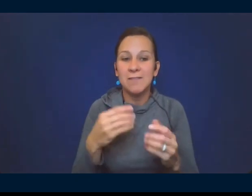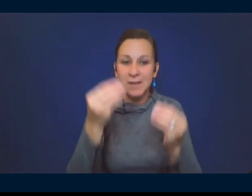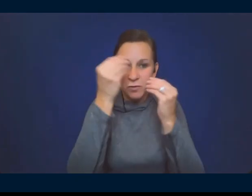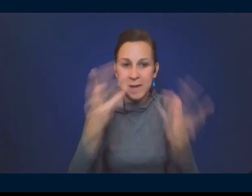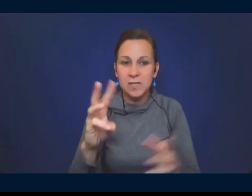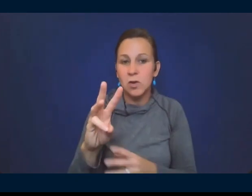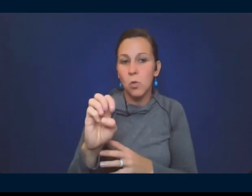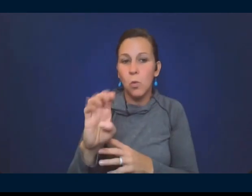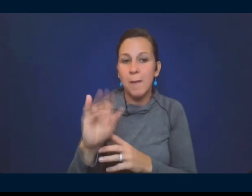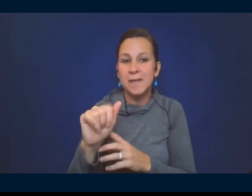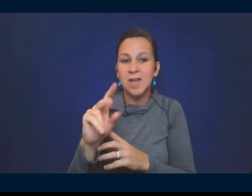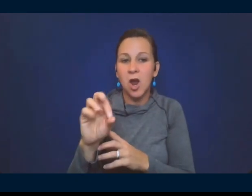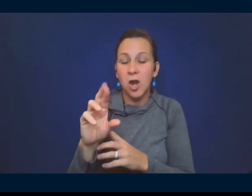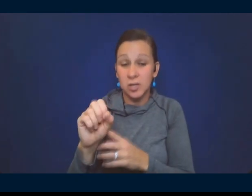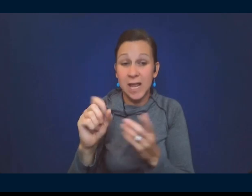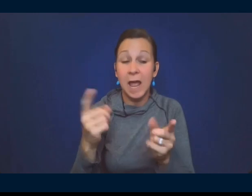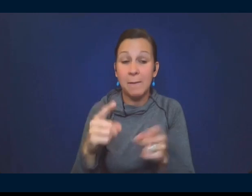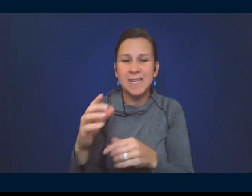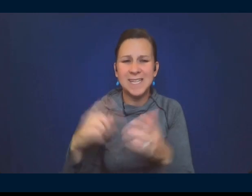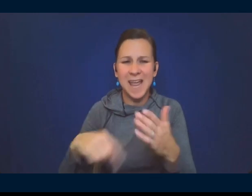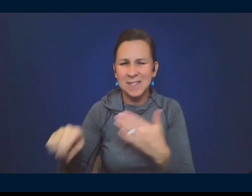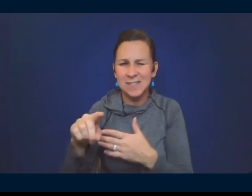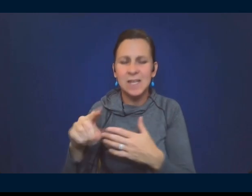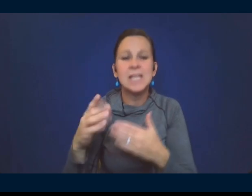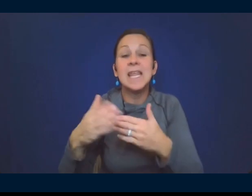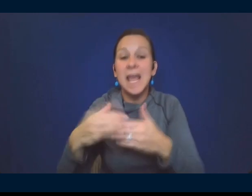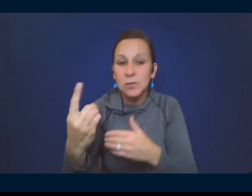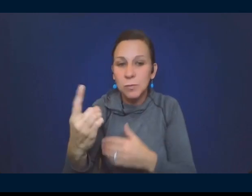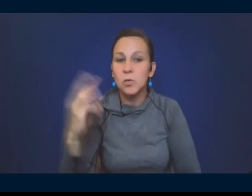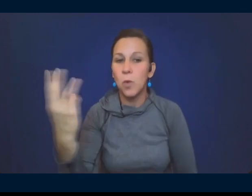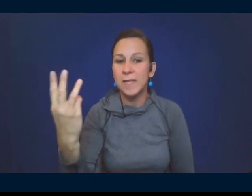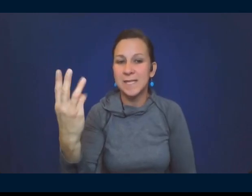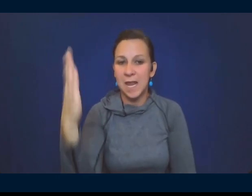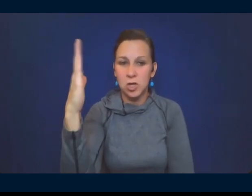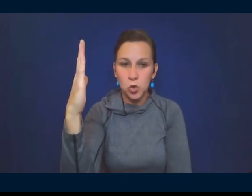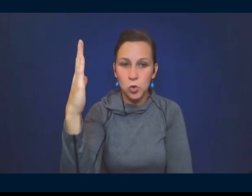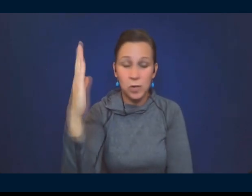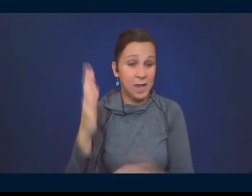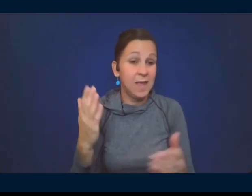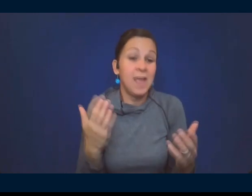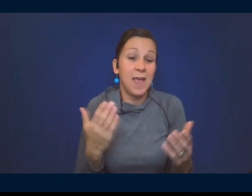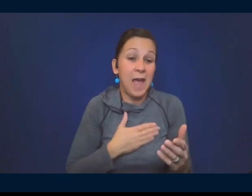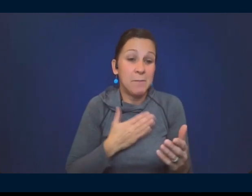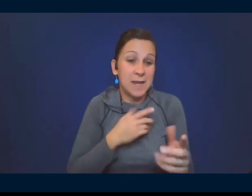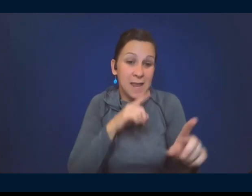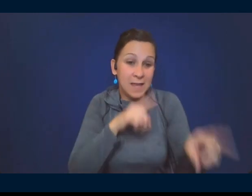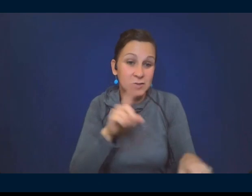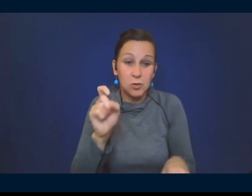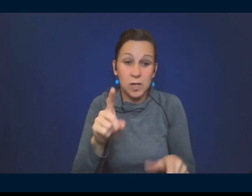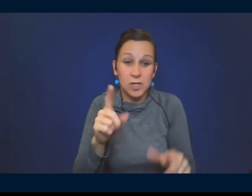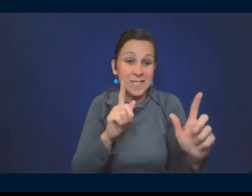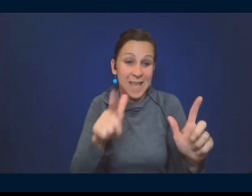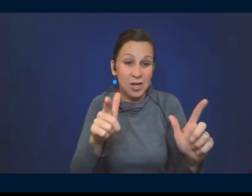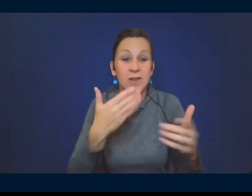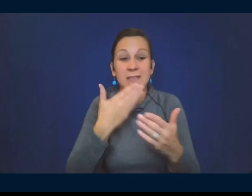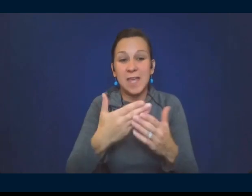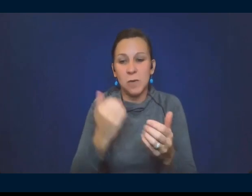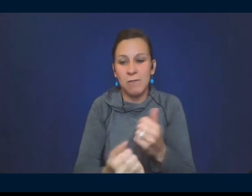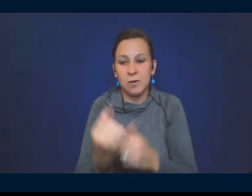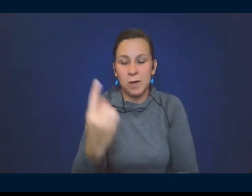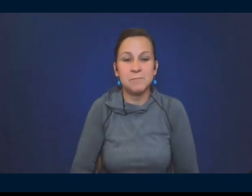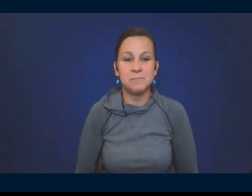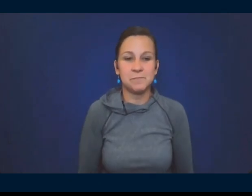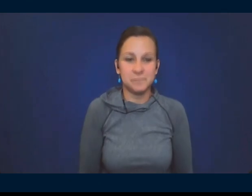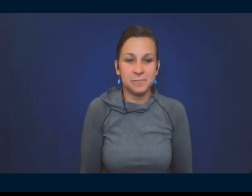ongoing now. The next one is Wednesday at noon. Happy to take questions later. Thank you, everyone.